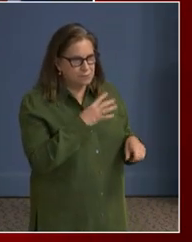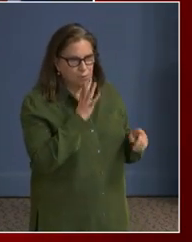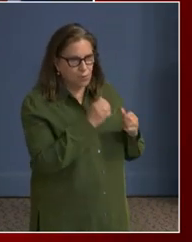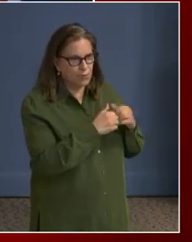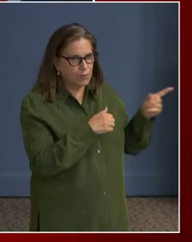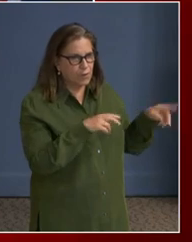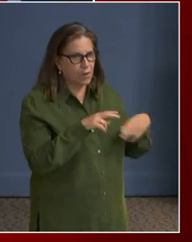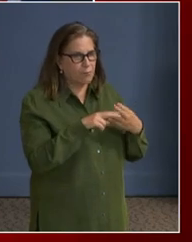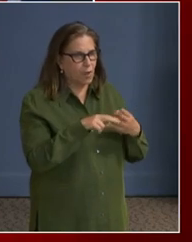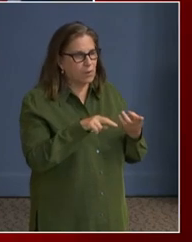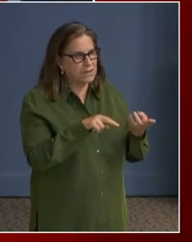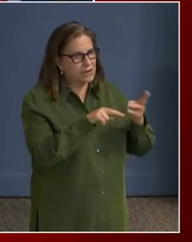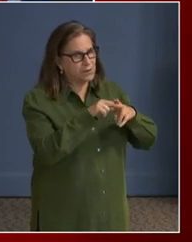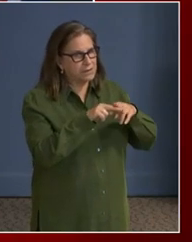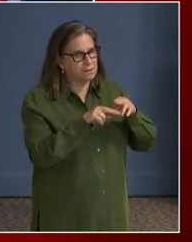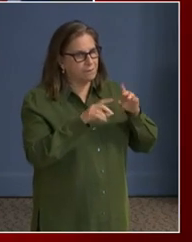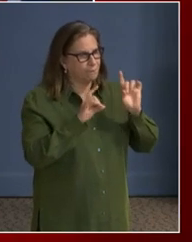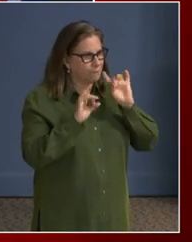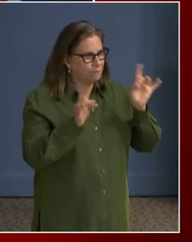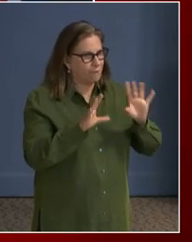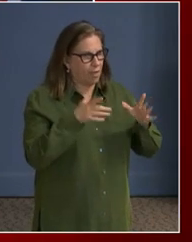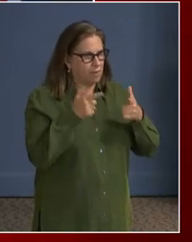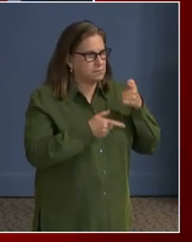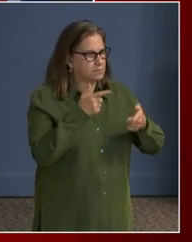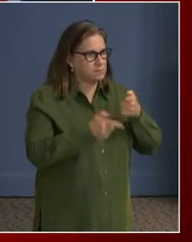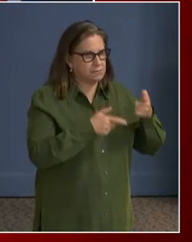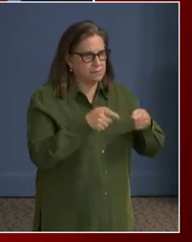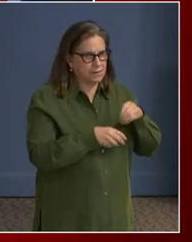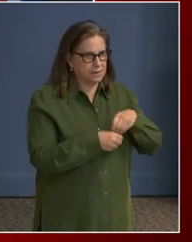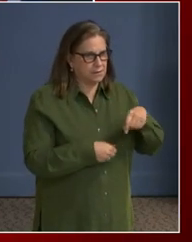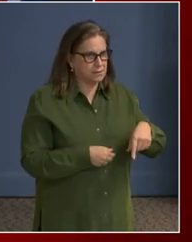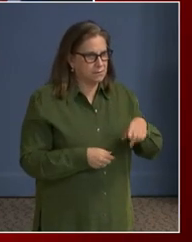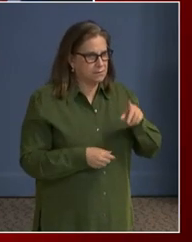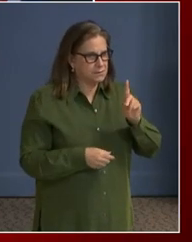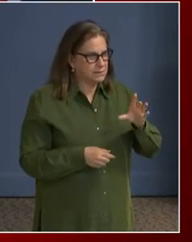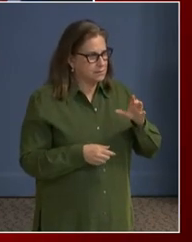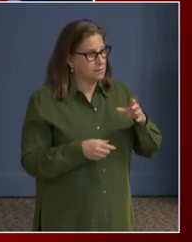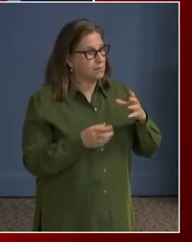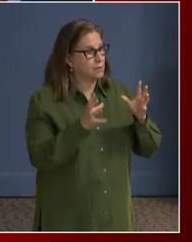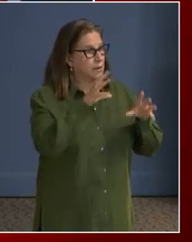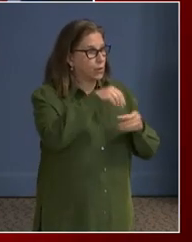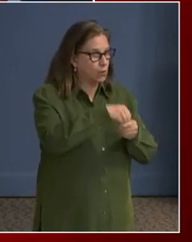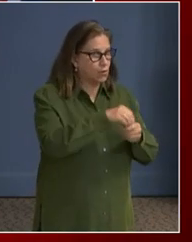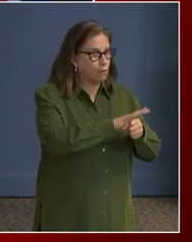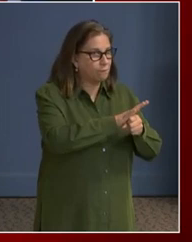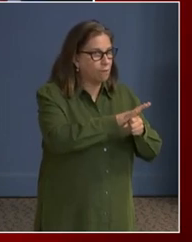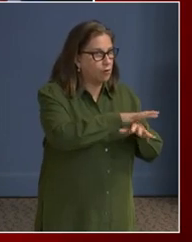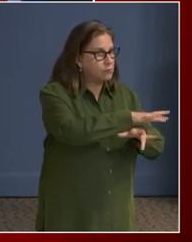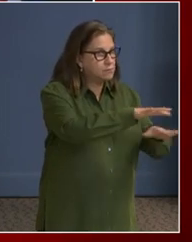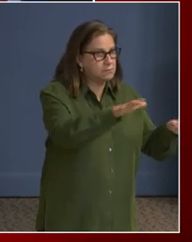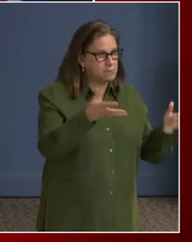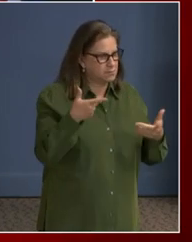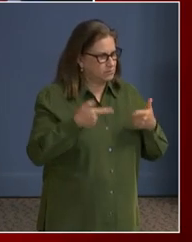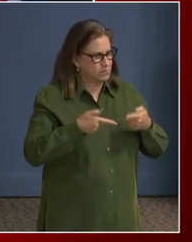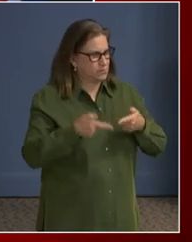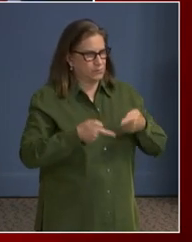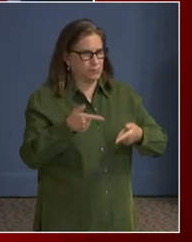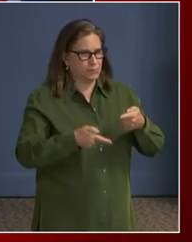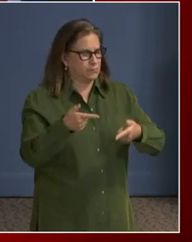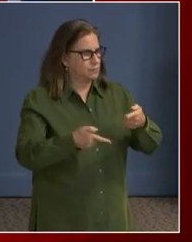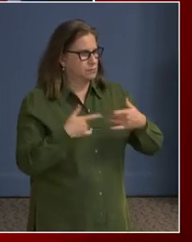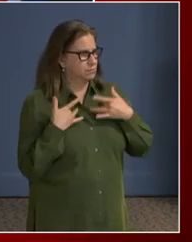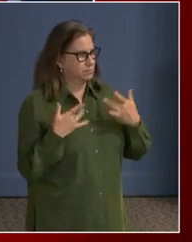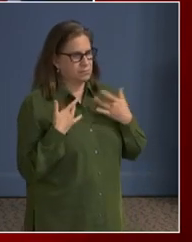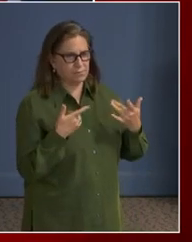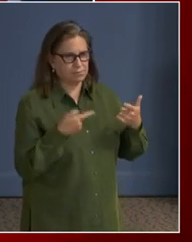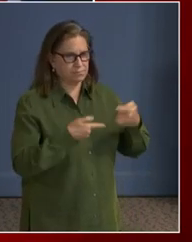violence in the city. What do you make, obviously we have a pandemic going on, but what do you make of what's going on, and how is the police department trying to address some of